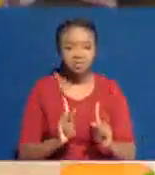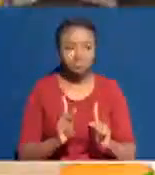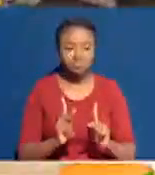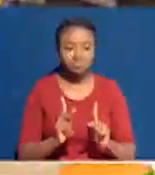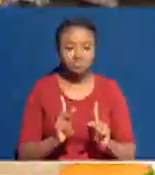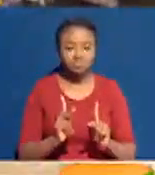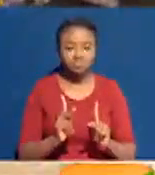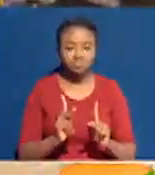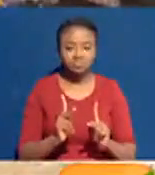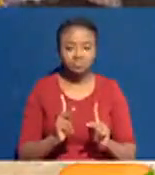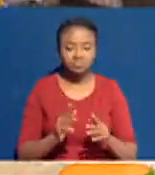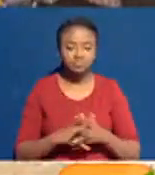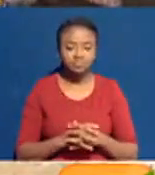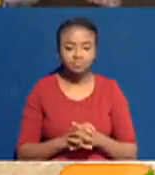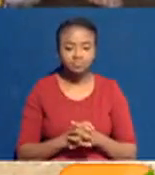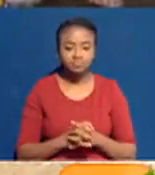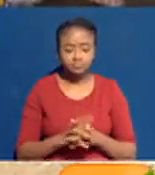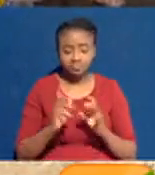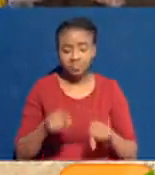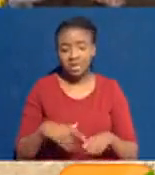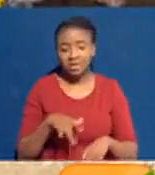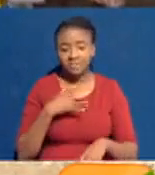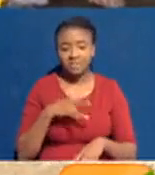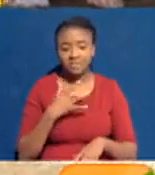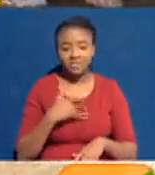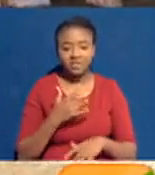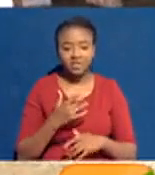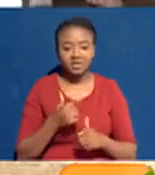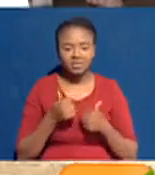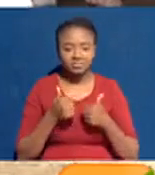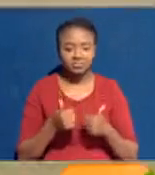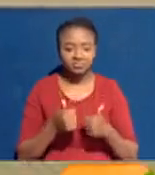number of them who did not know about insurance, at least now they are aware that we offer such kind of services.